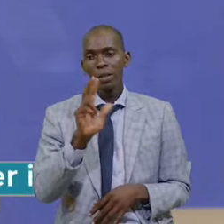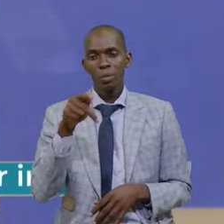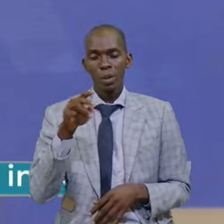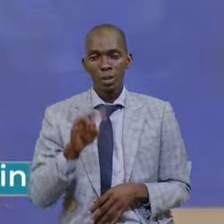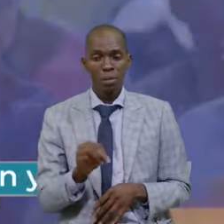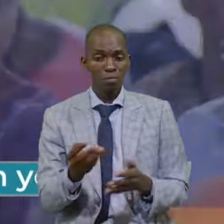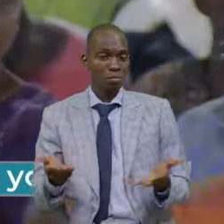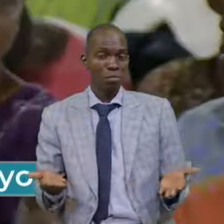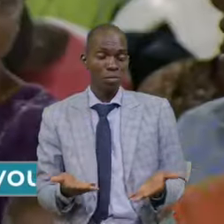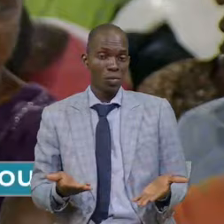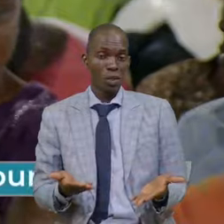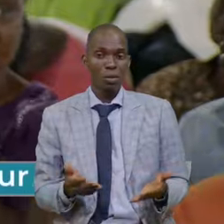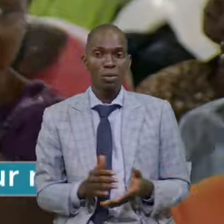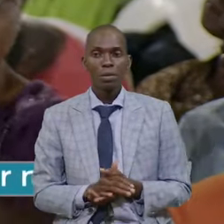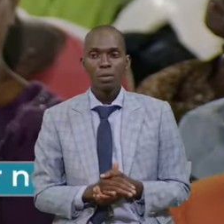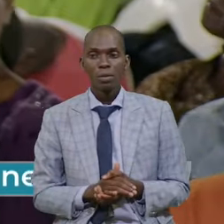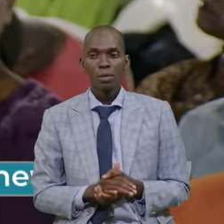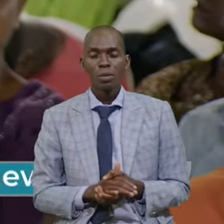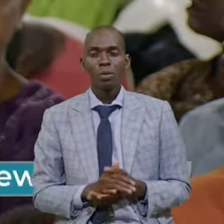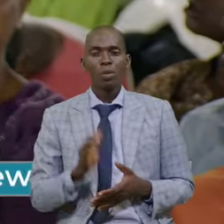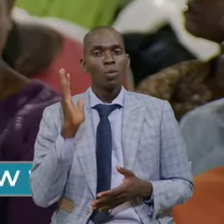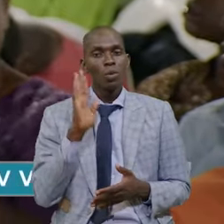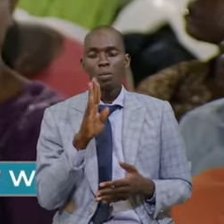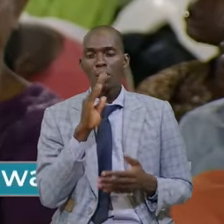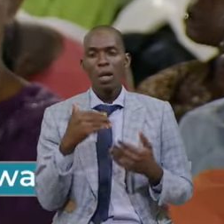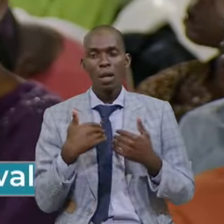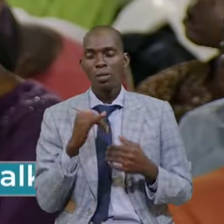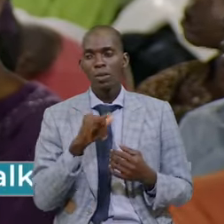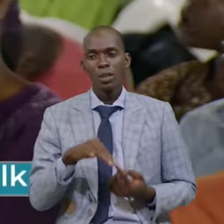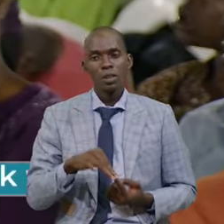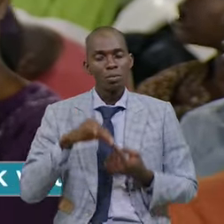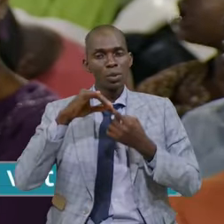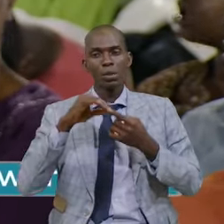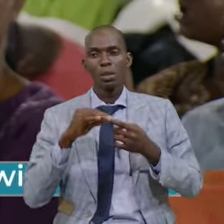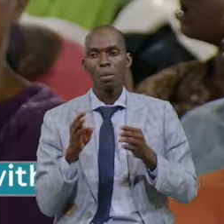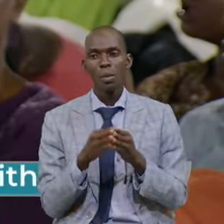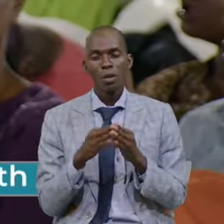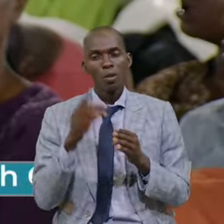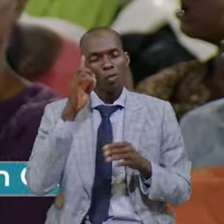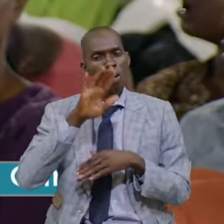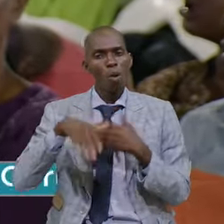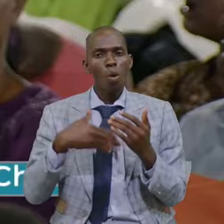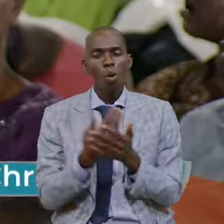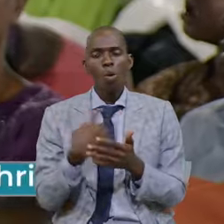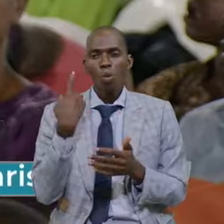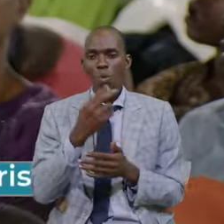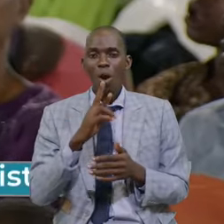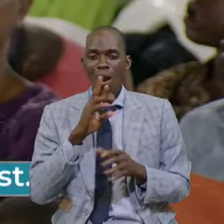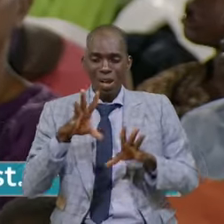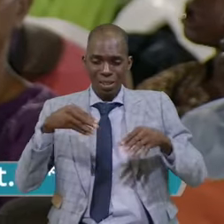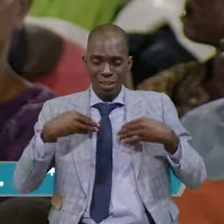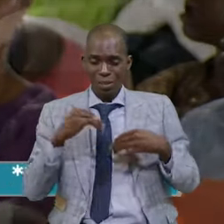ground, we're having a special meeting with all those who give their life now. If you are just giving your life to Christ, please